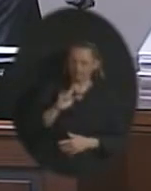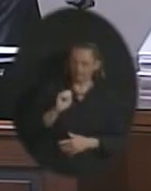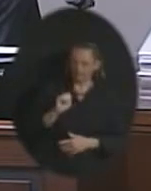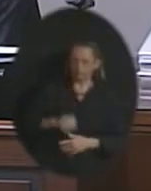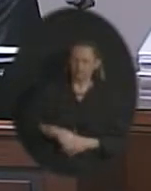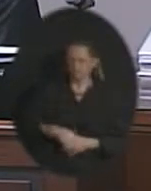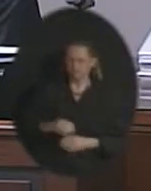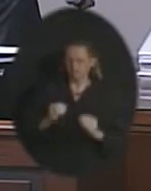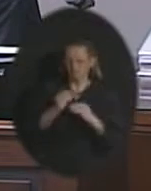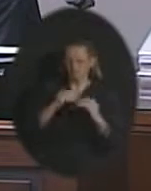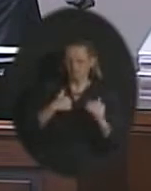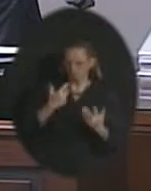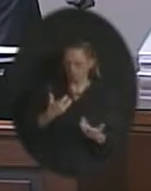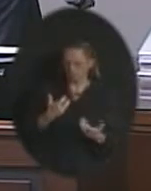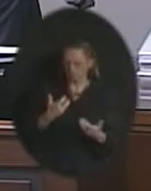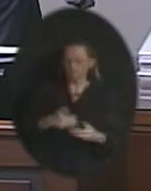was that was